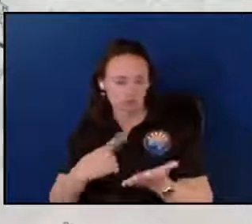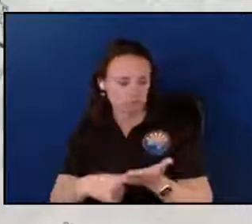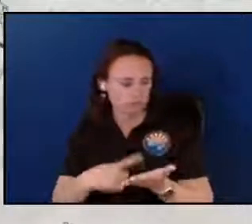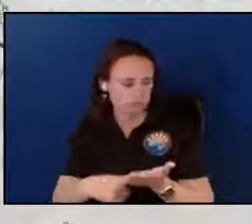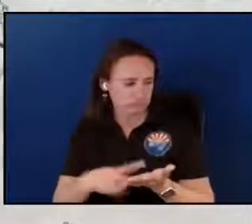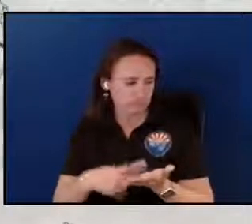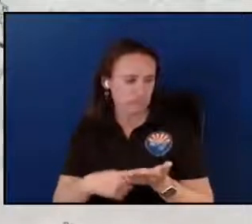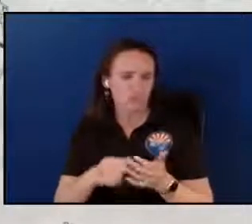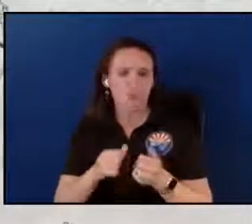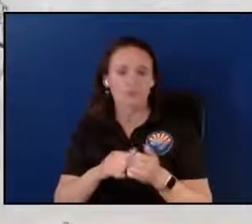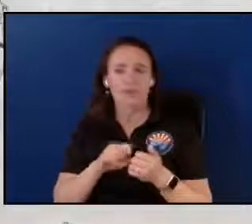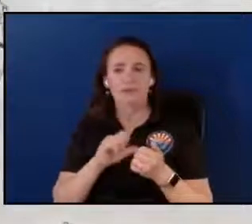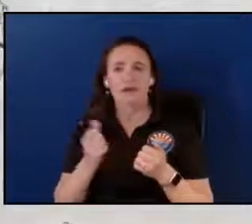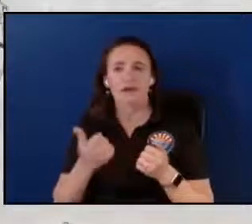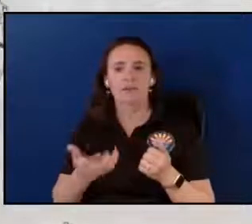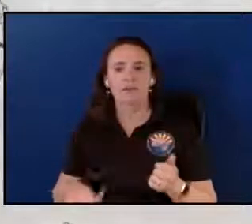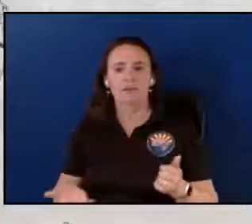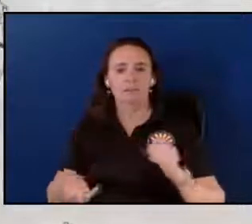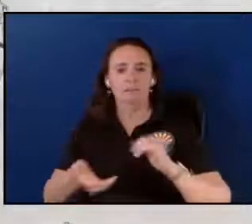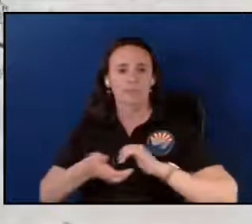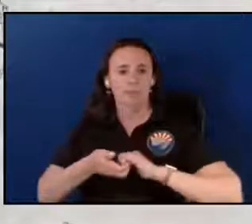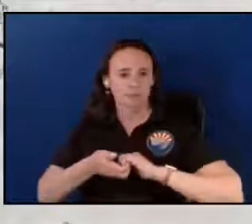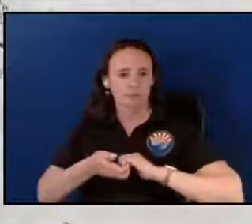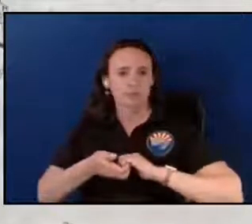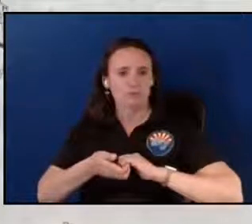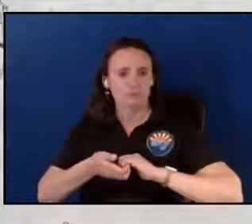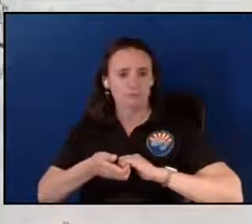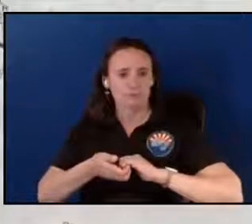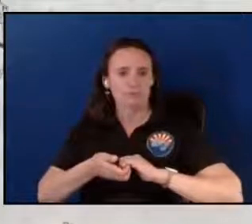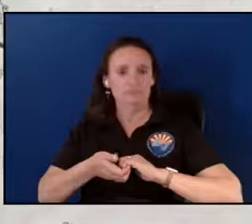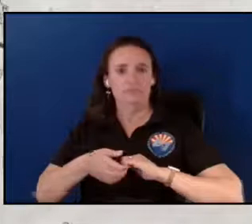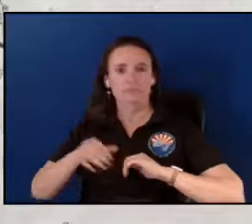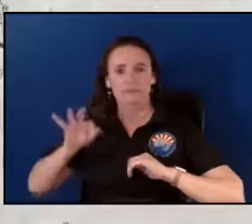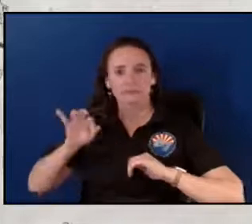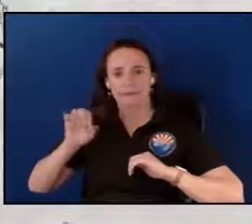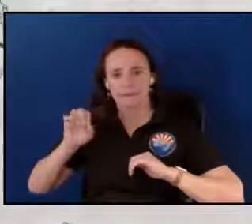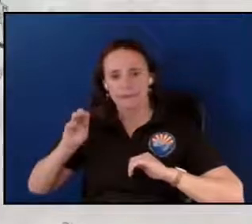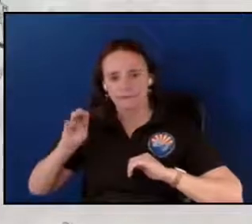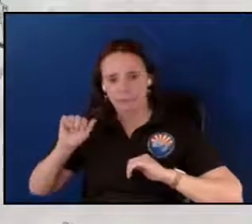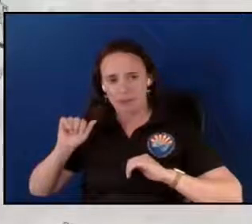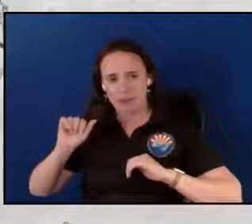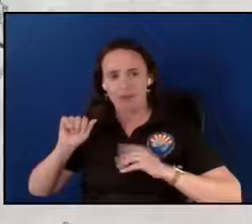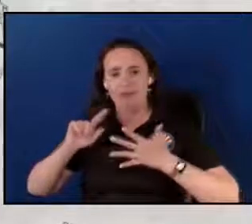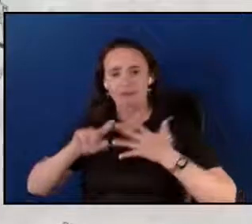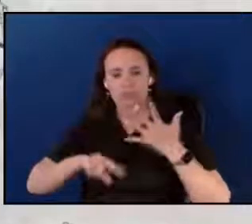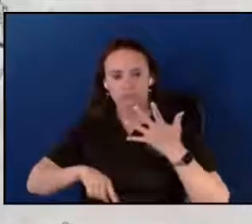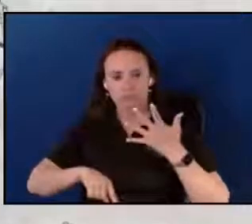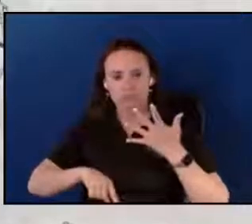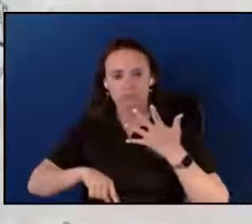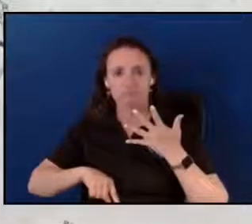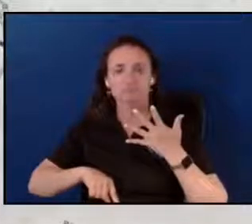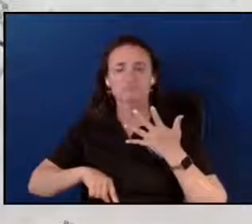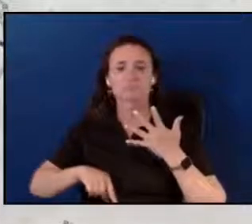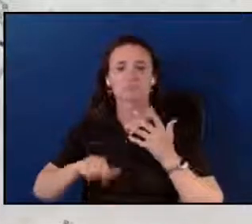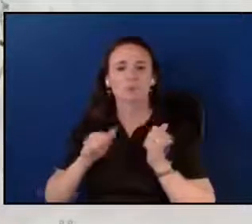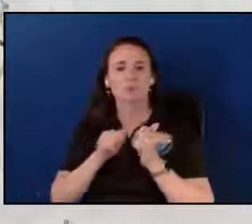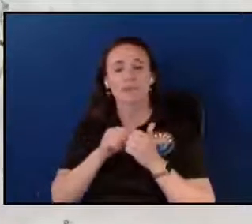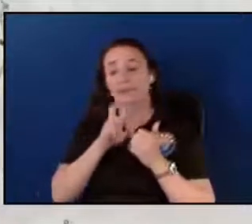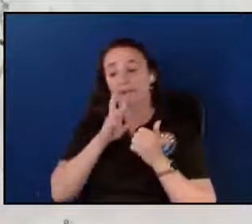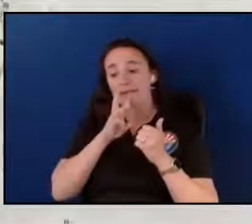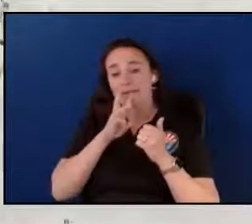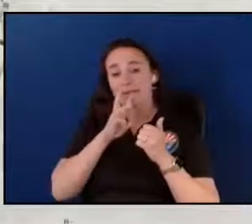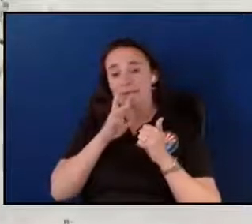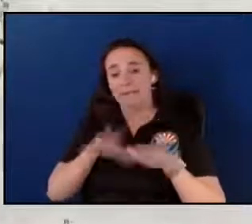other partnering agencies, FEMA, everybody else that's involved with this flood mitigation.